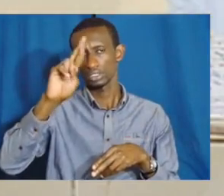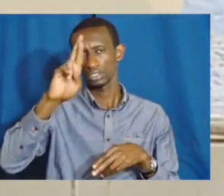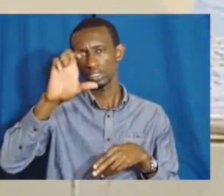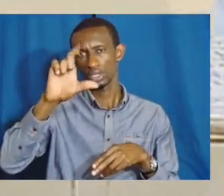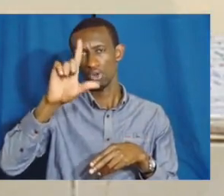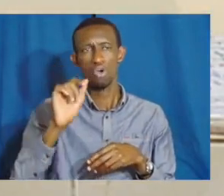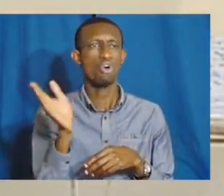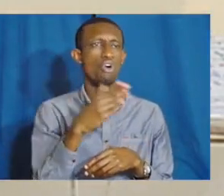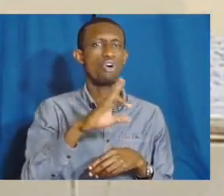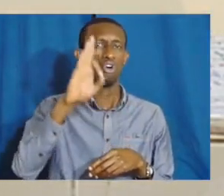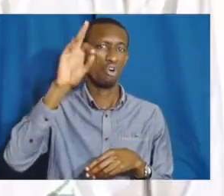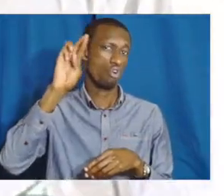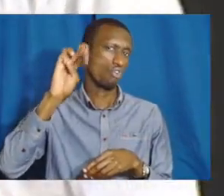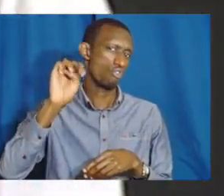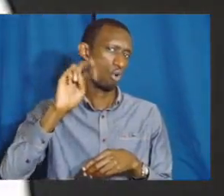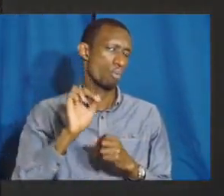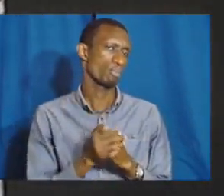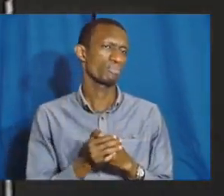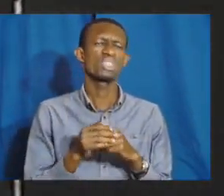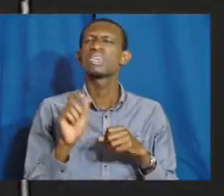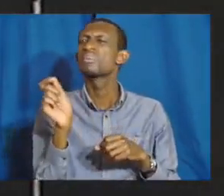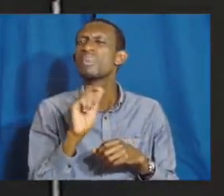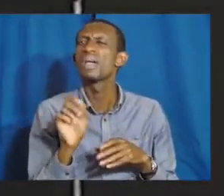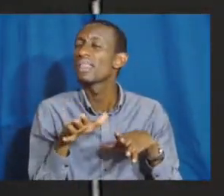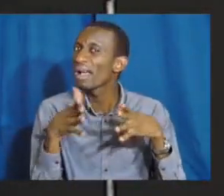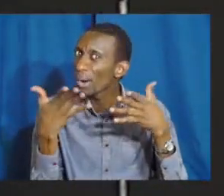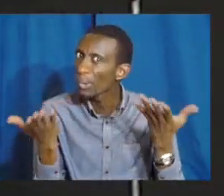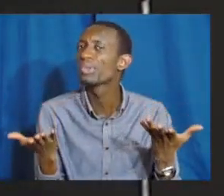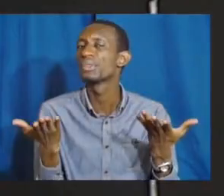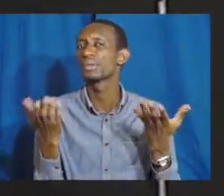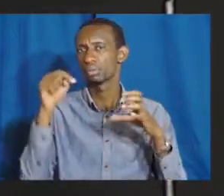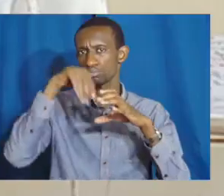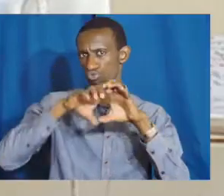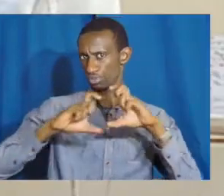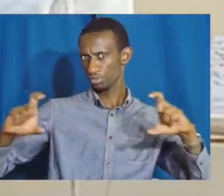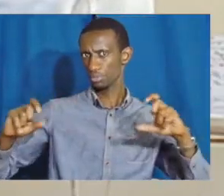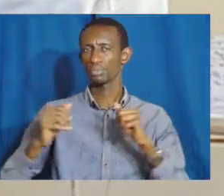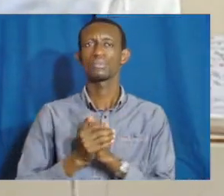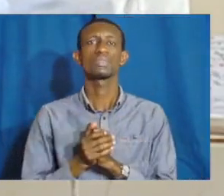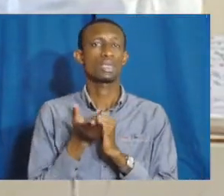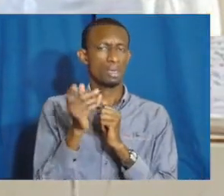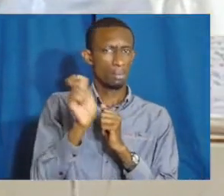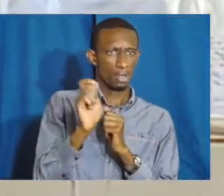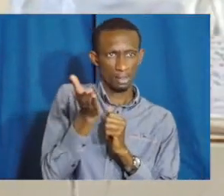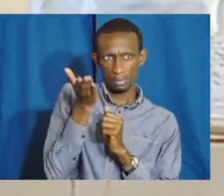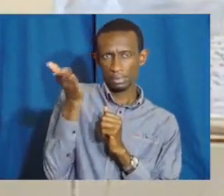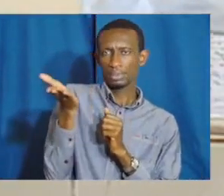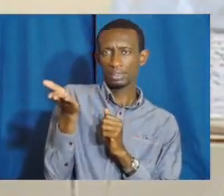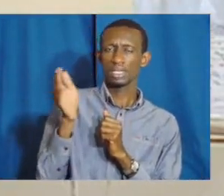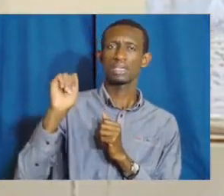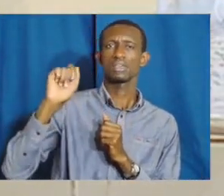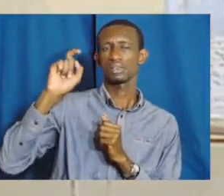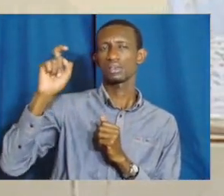How do we write the general form of a linear equation? We write it like this. Ax plus